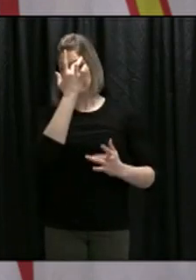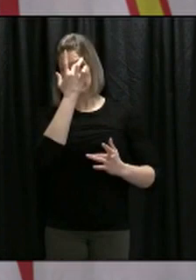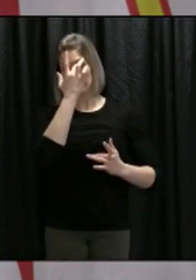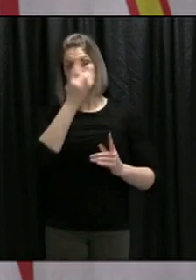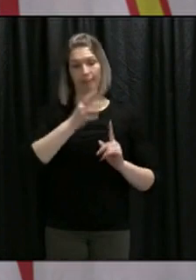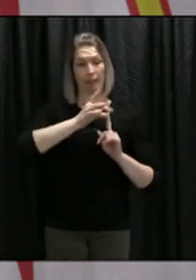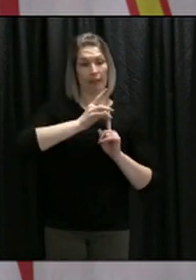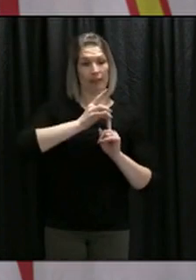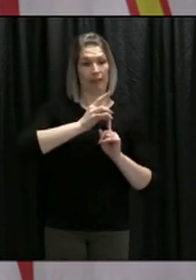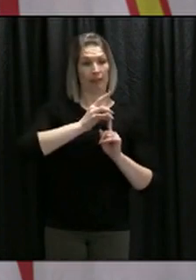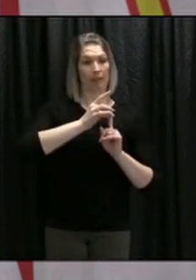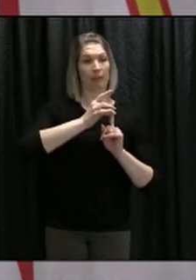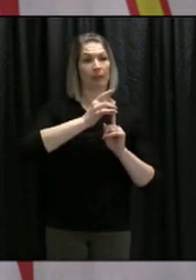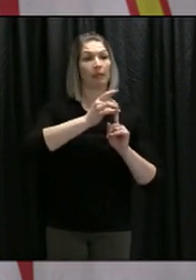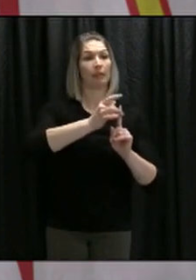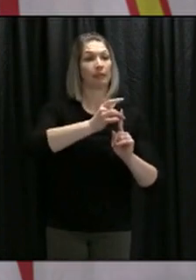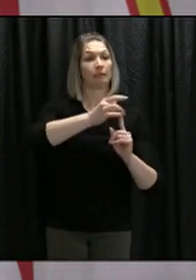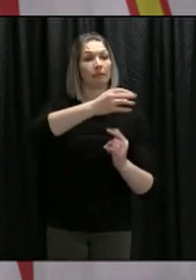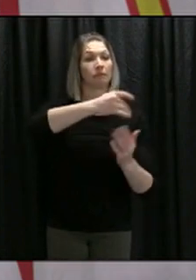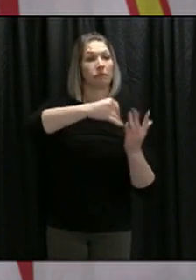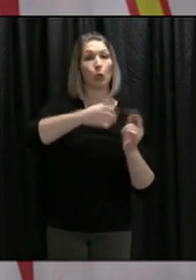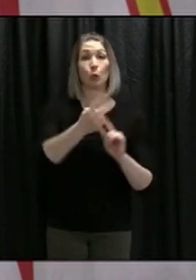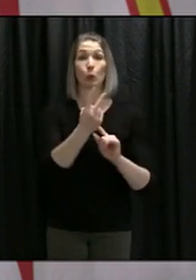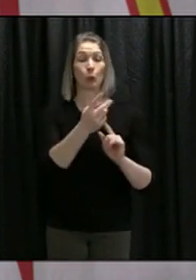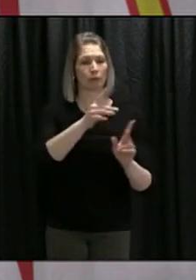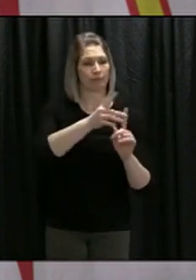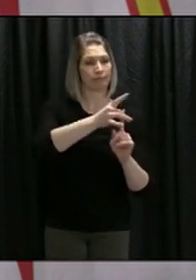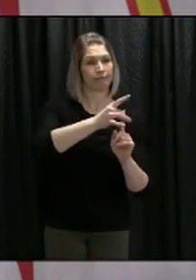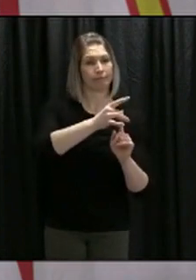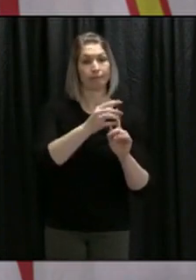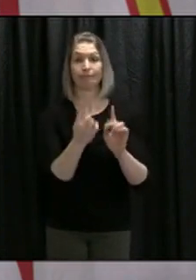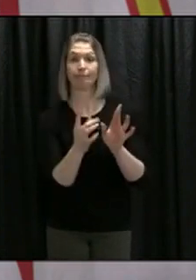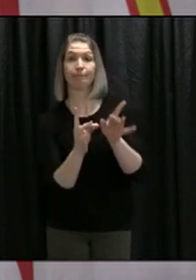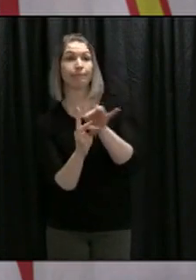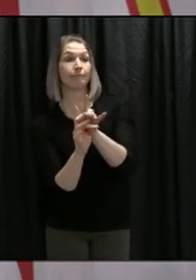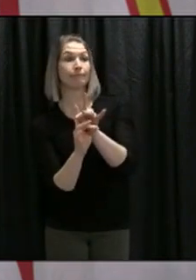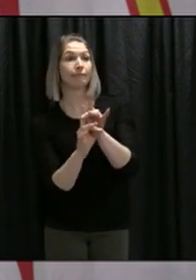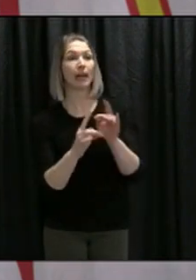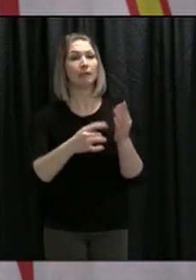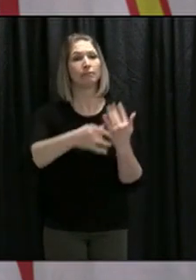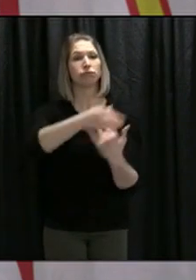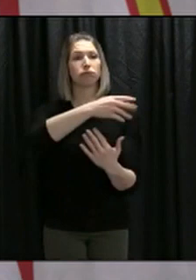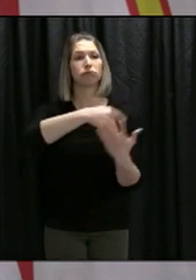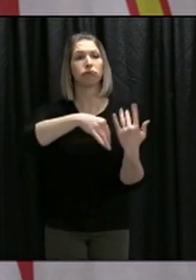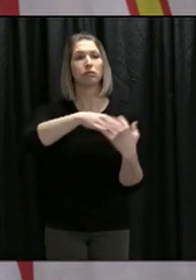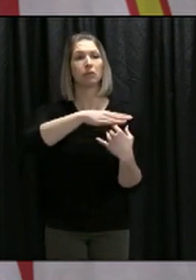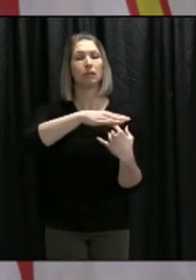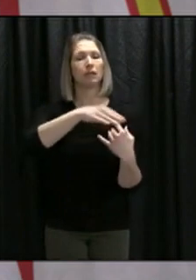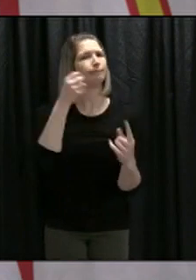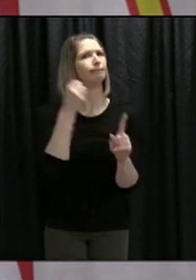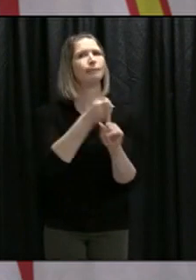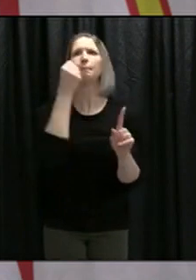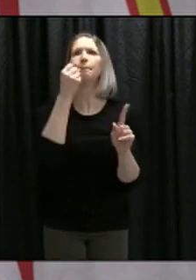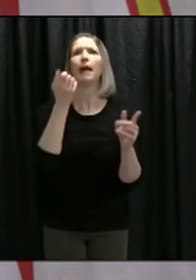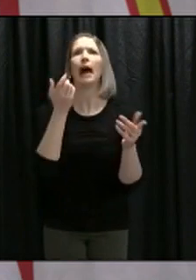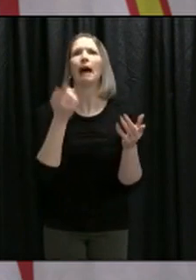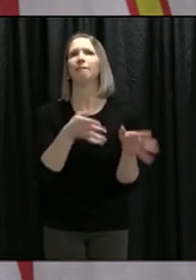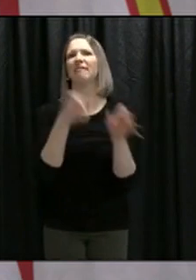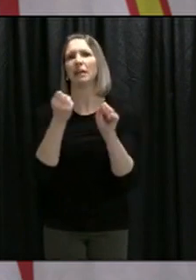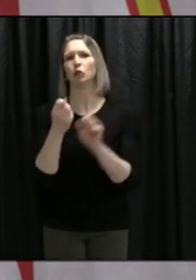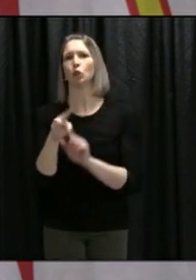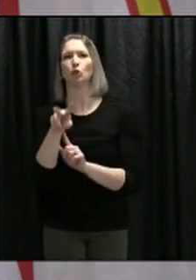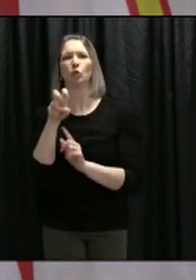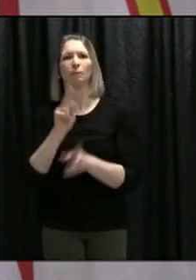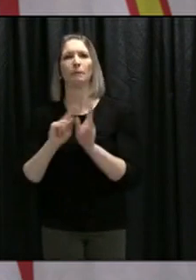province. Few people in a public setting, and almost 200 people a few days later were infected.